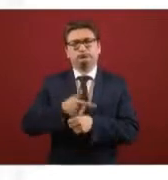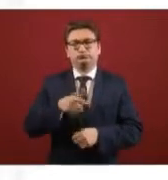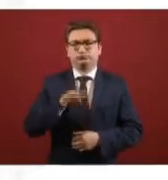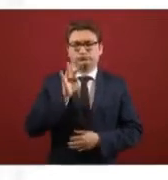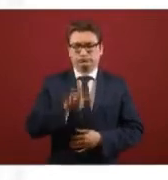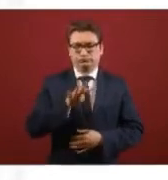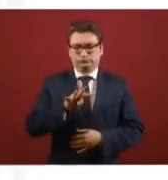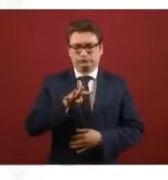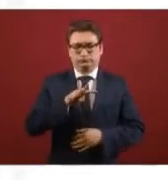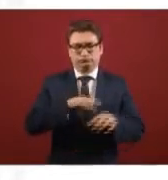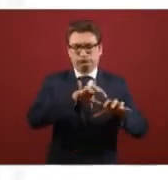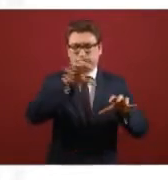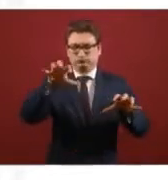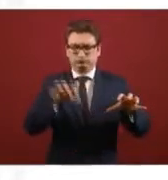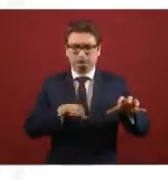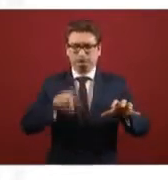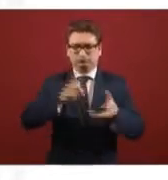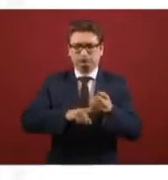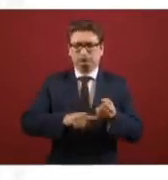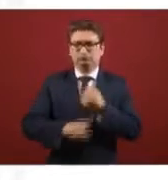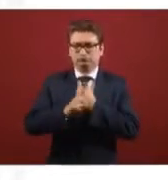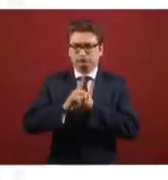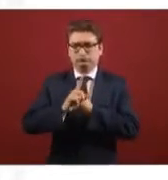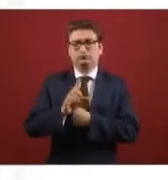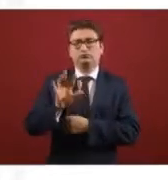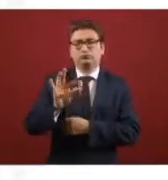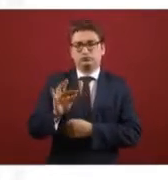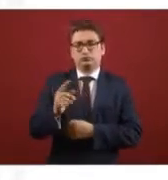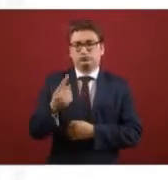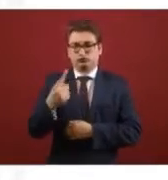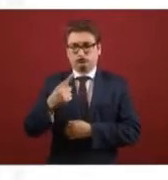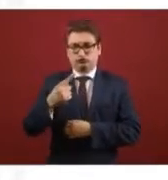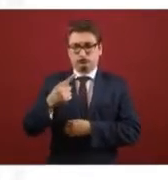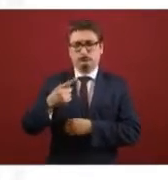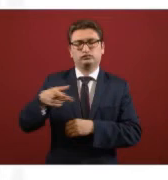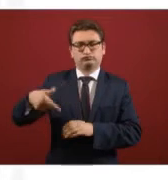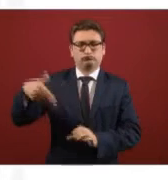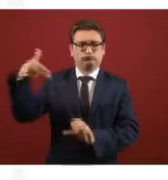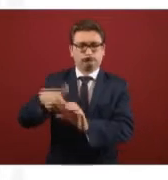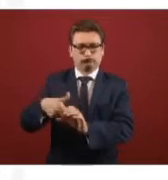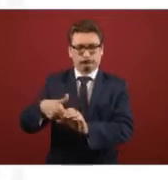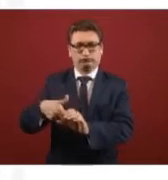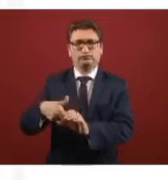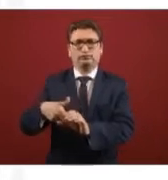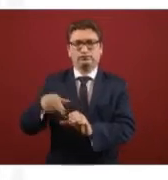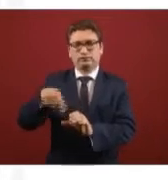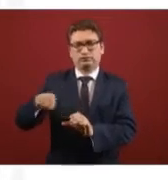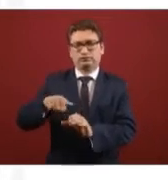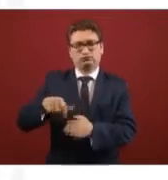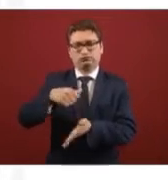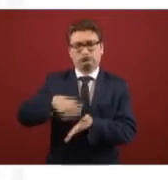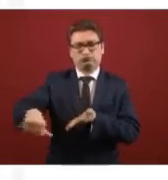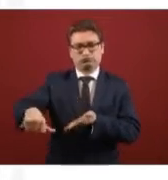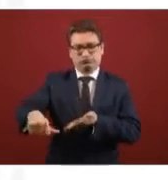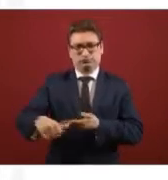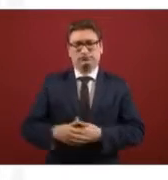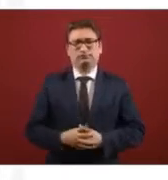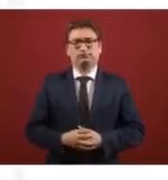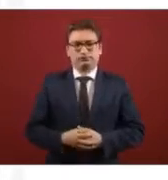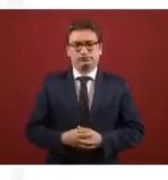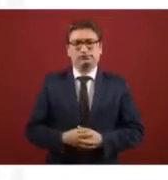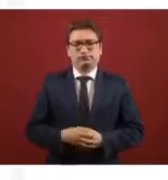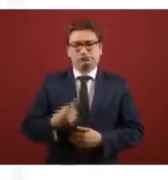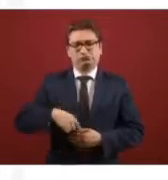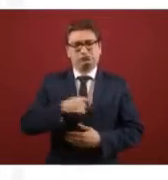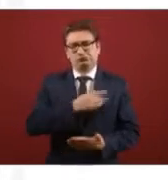19 estaciones con 19 problemas stations para had el problems with their bombas, accountability of the liter per liter. en estos So